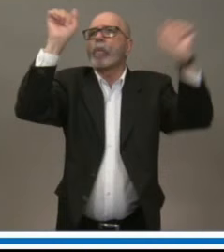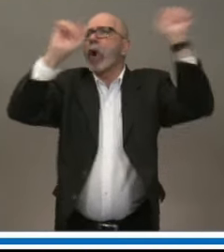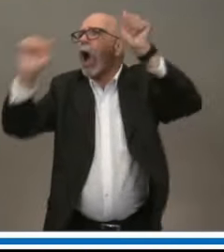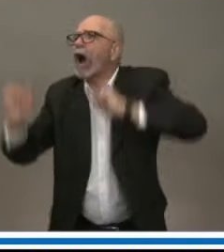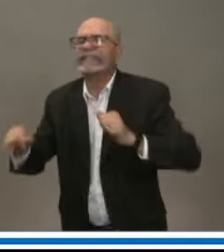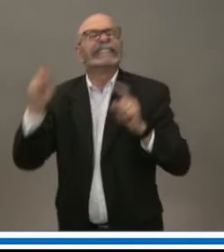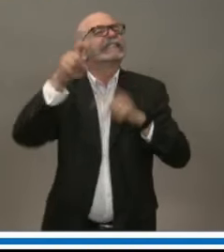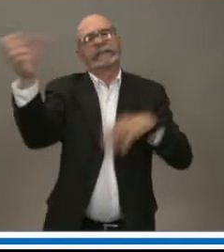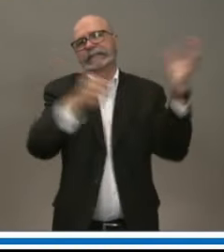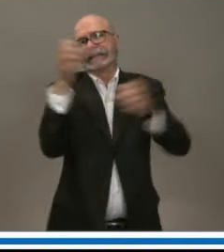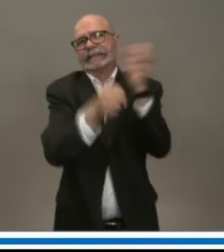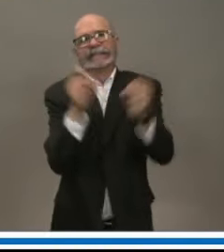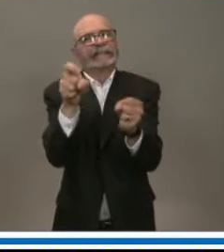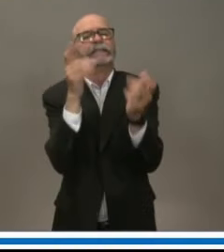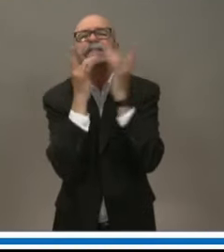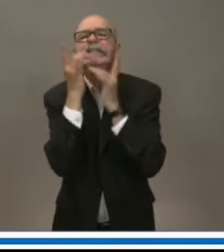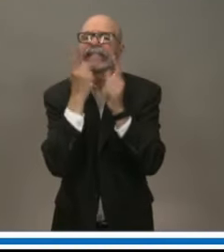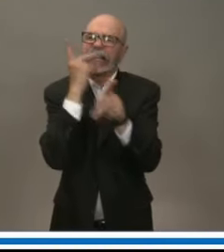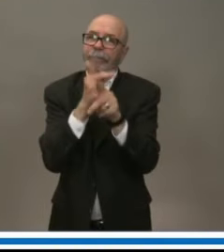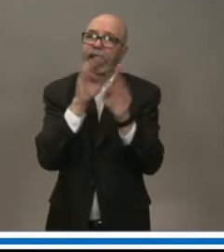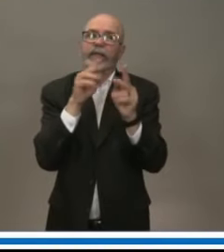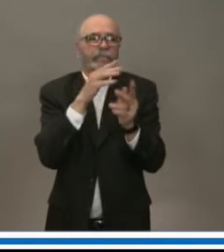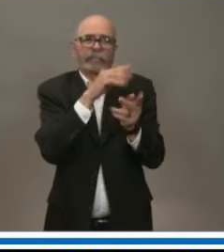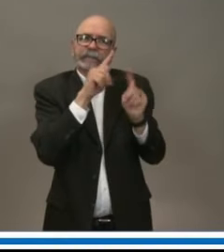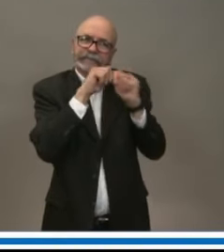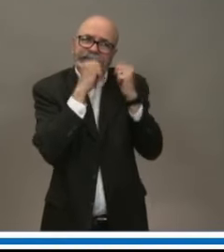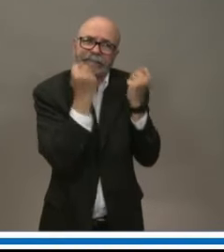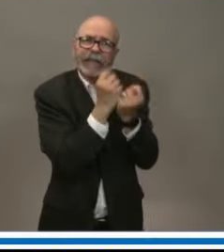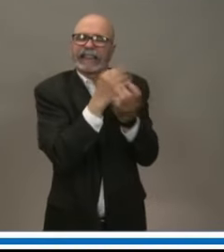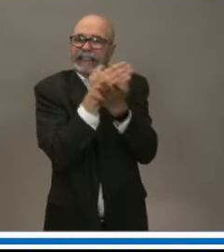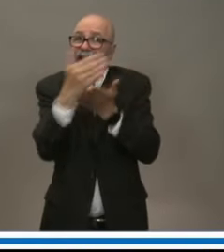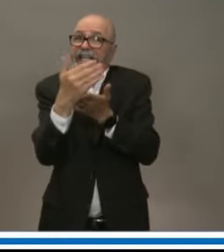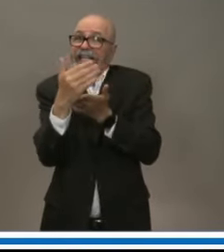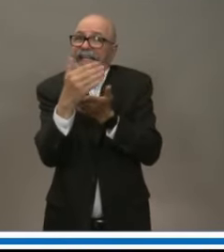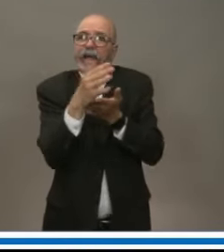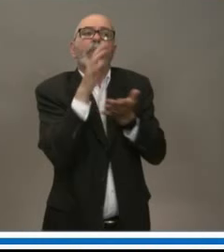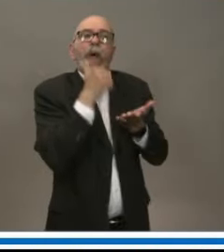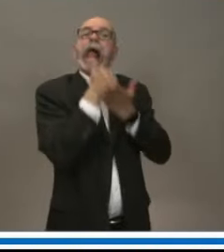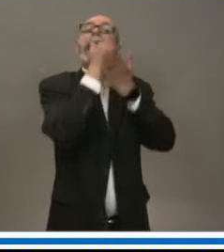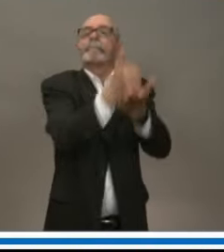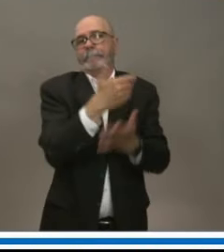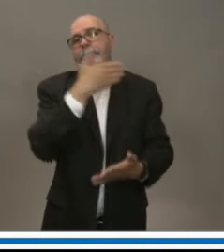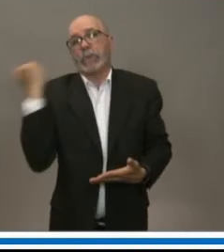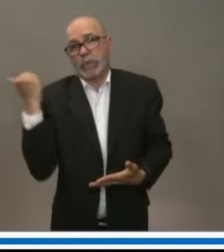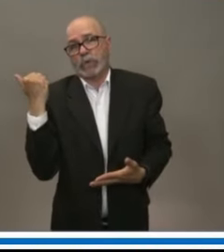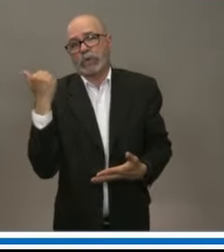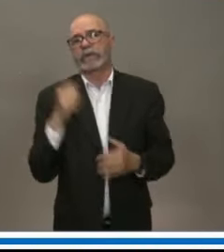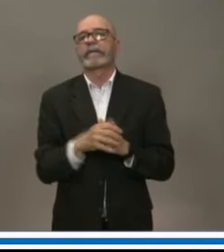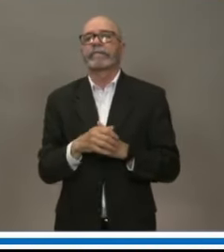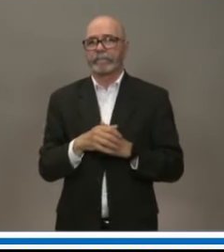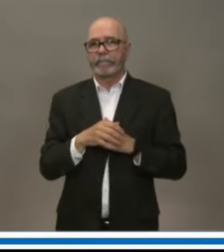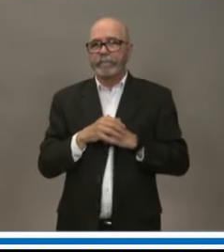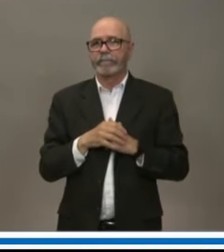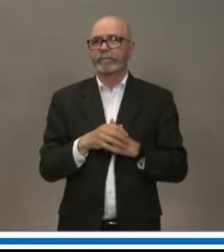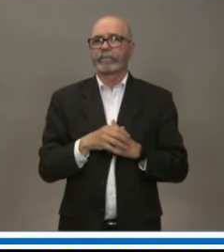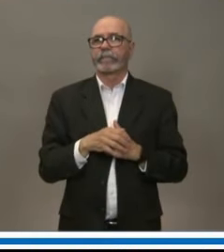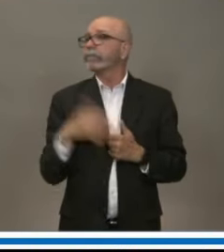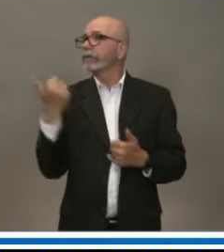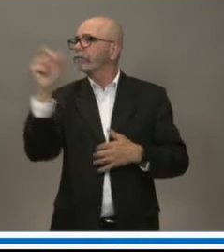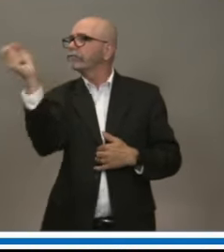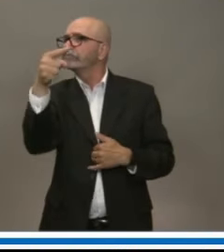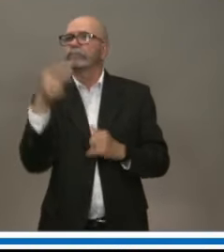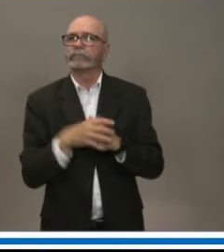we can bring to help any single facility out if necessary. Go ahead with your follow-up, Keith. And this